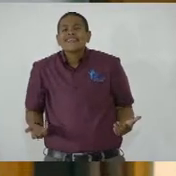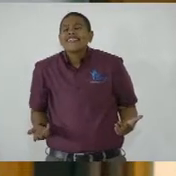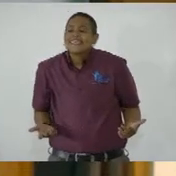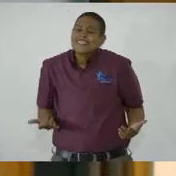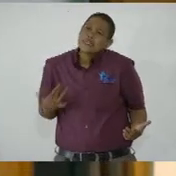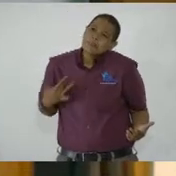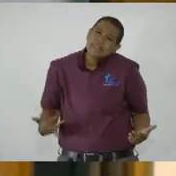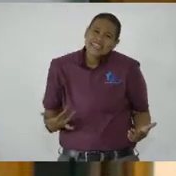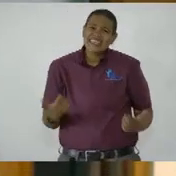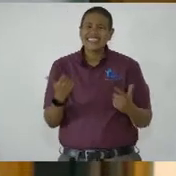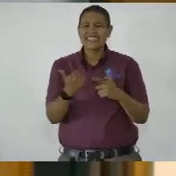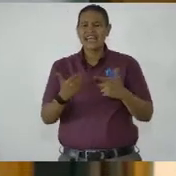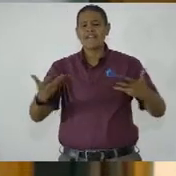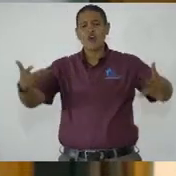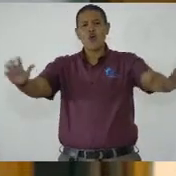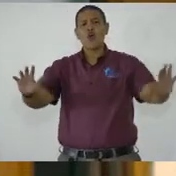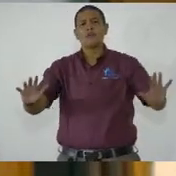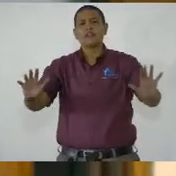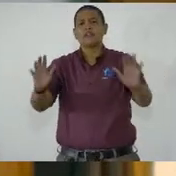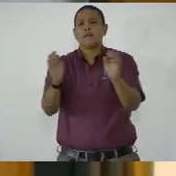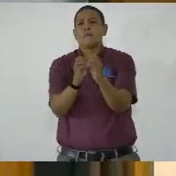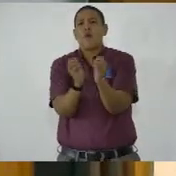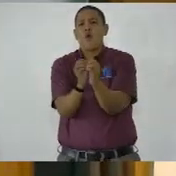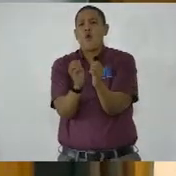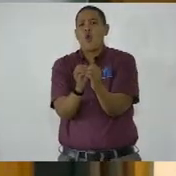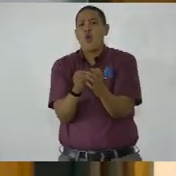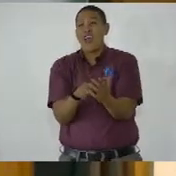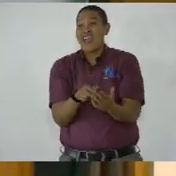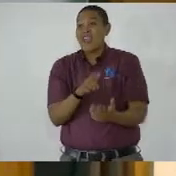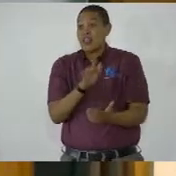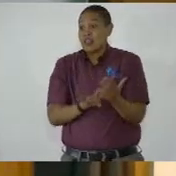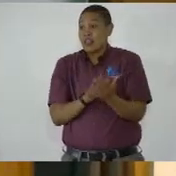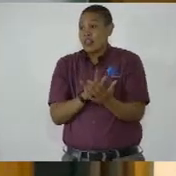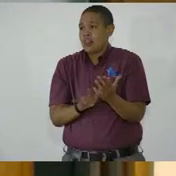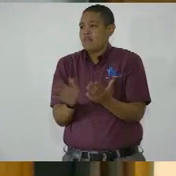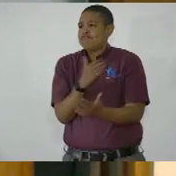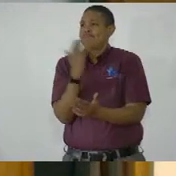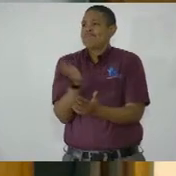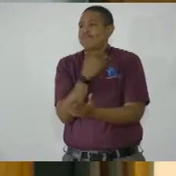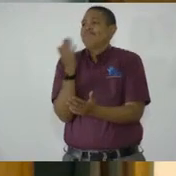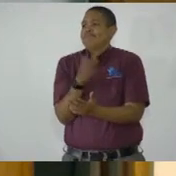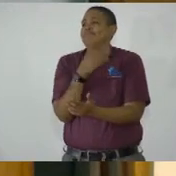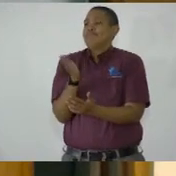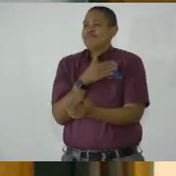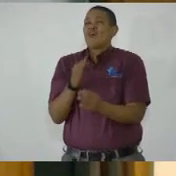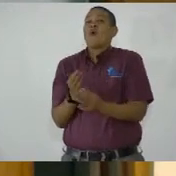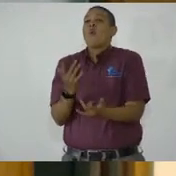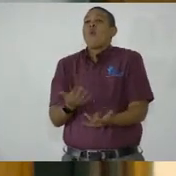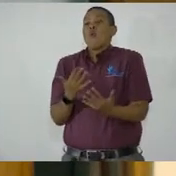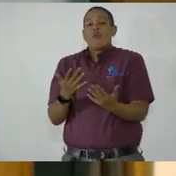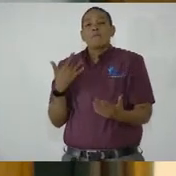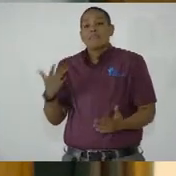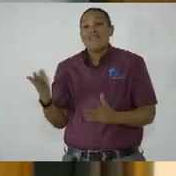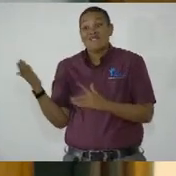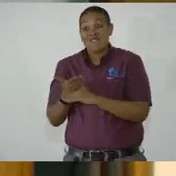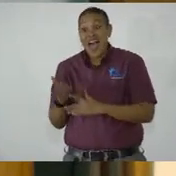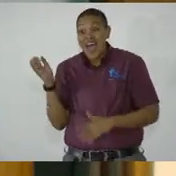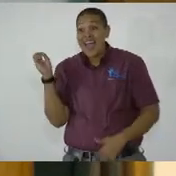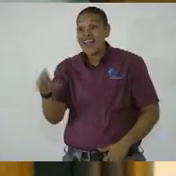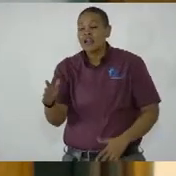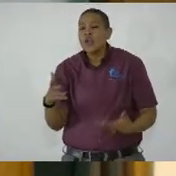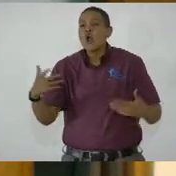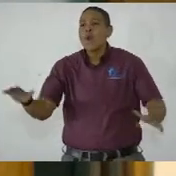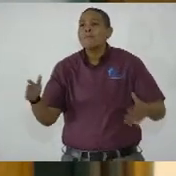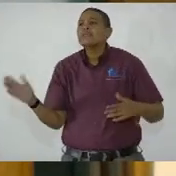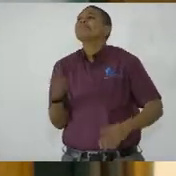are completing more cases than are actually being filed. So that in